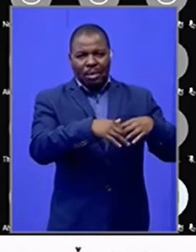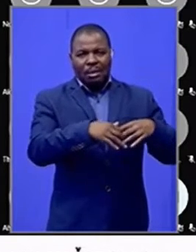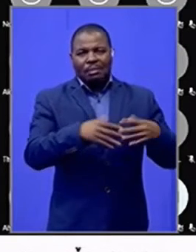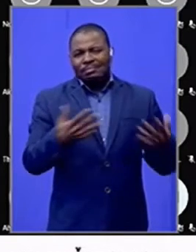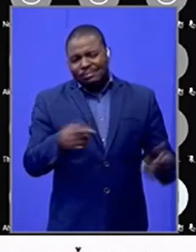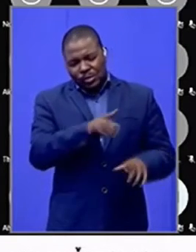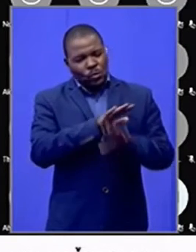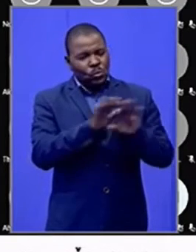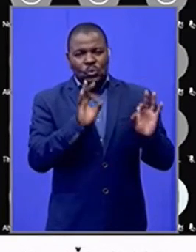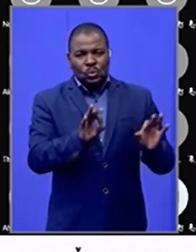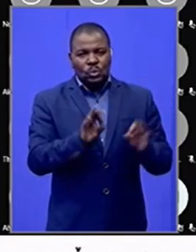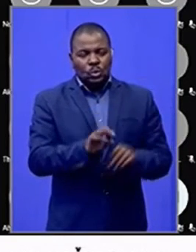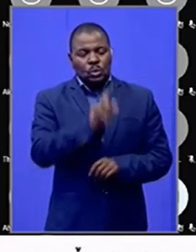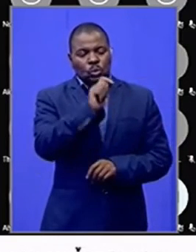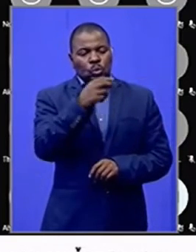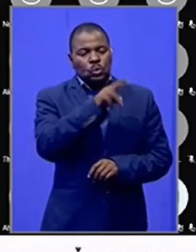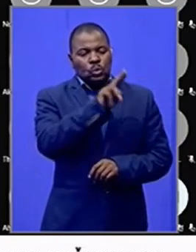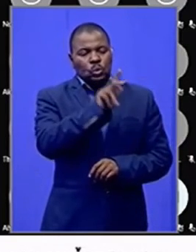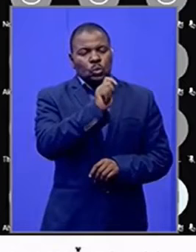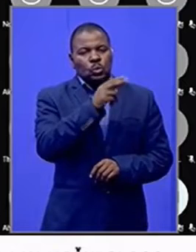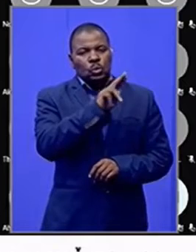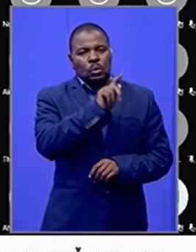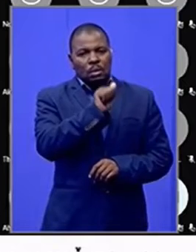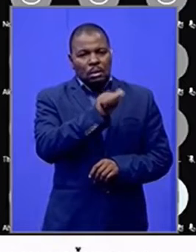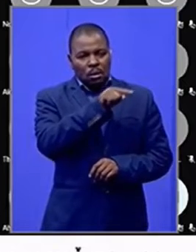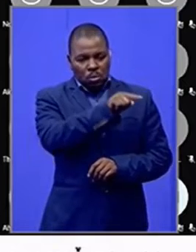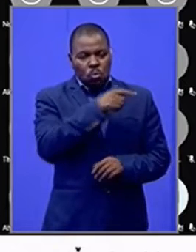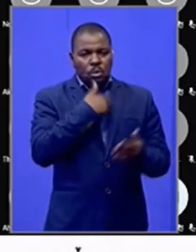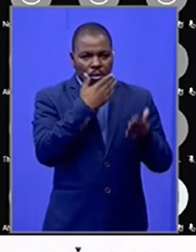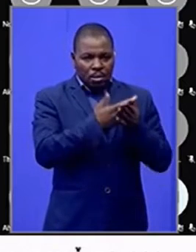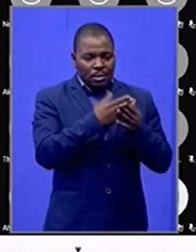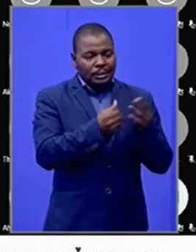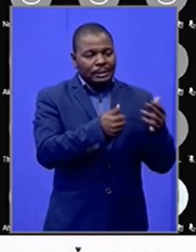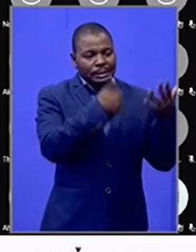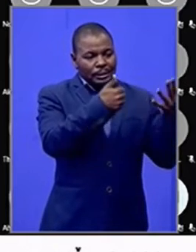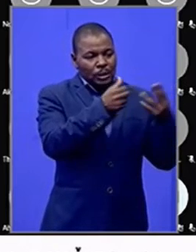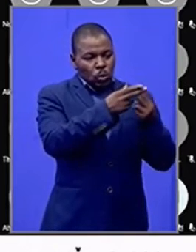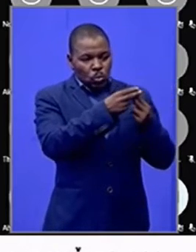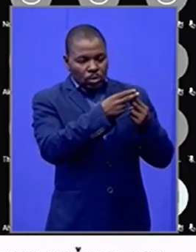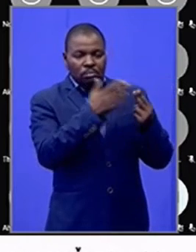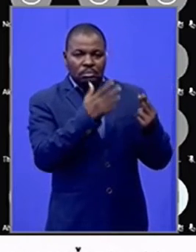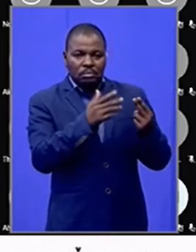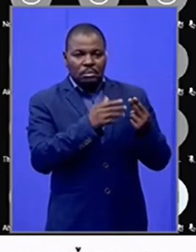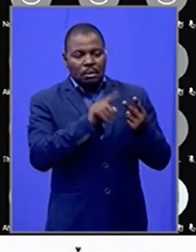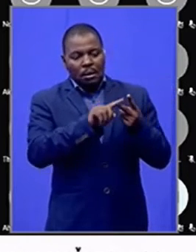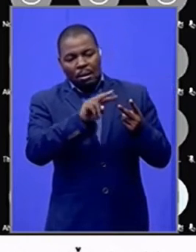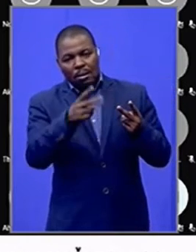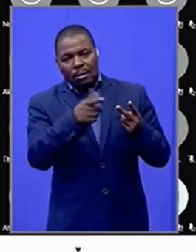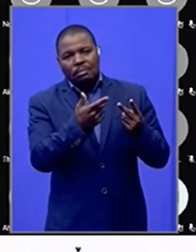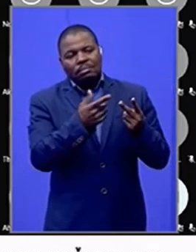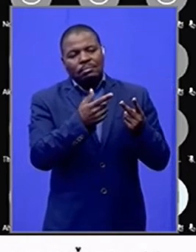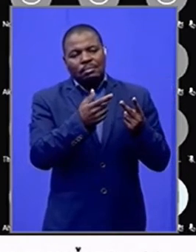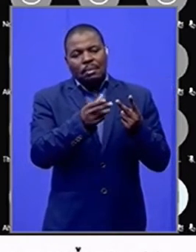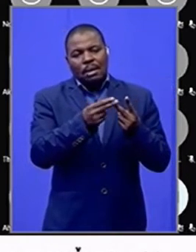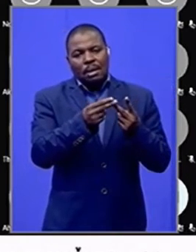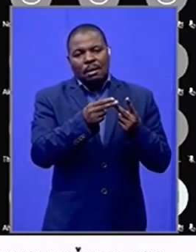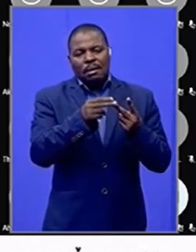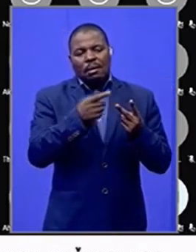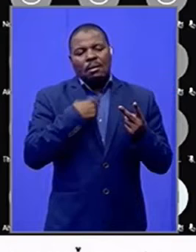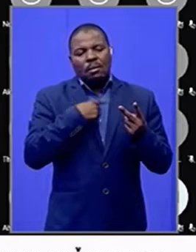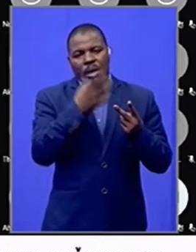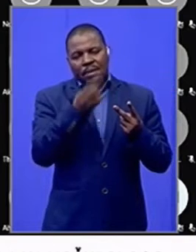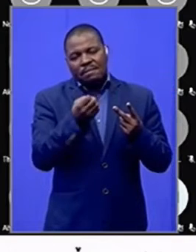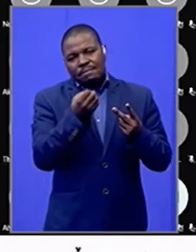So Thutuka we have the ability to run 6 units, we only have 3. On Duva we have the ability to run 5, we only have